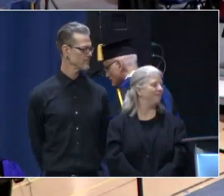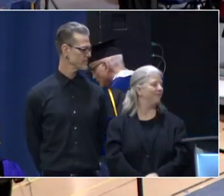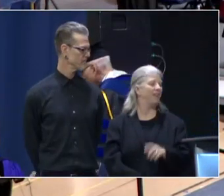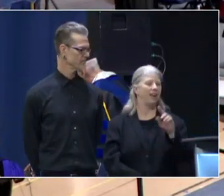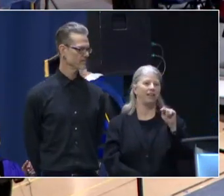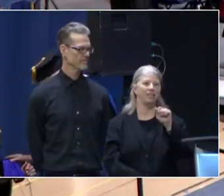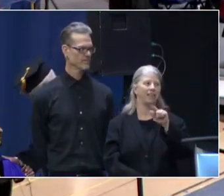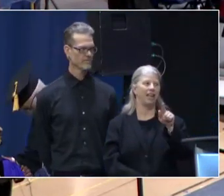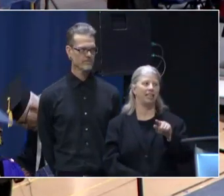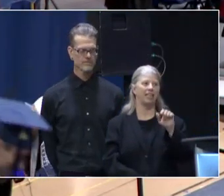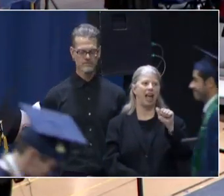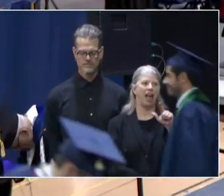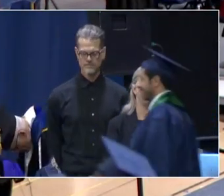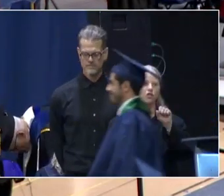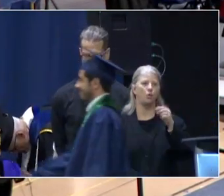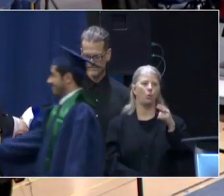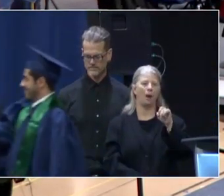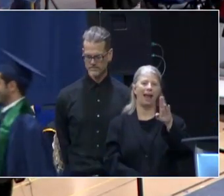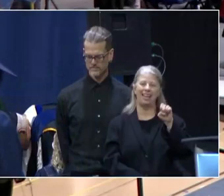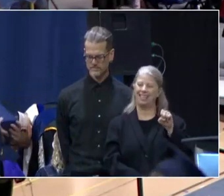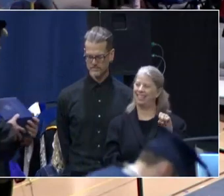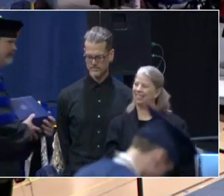Taz Al-Shawabi.